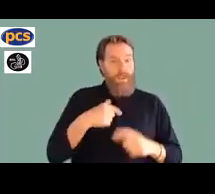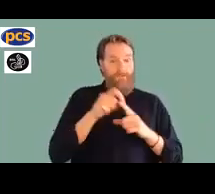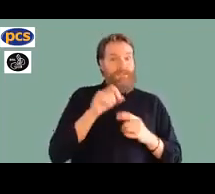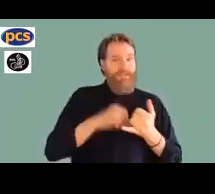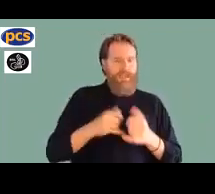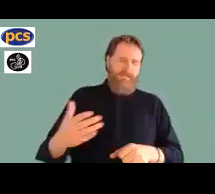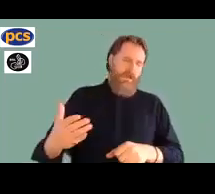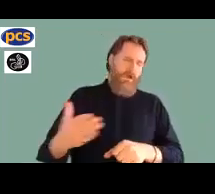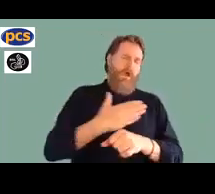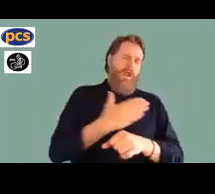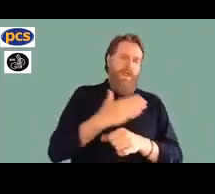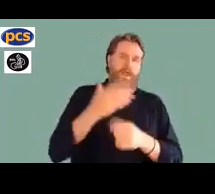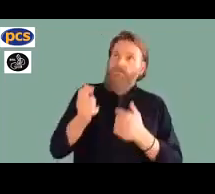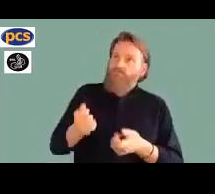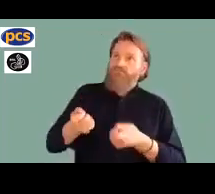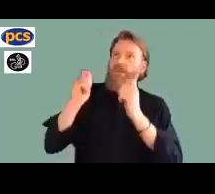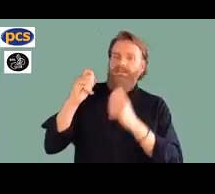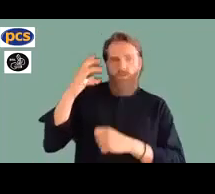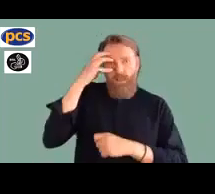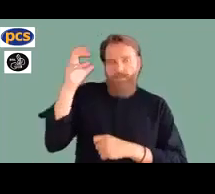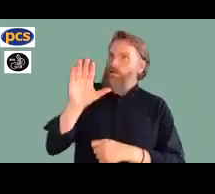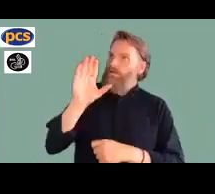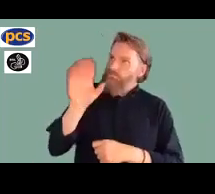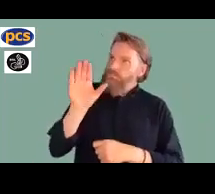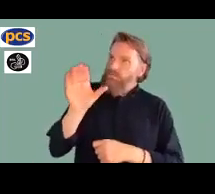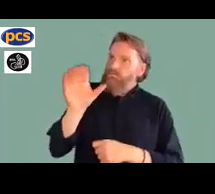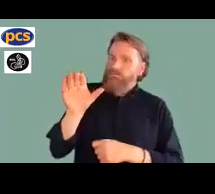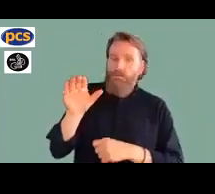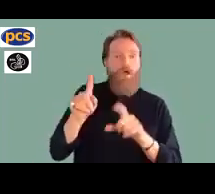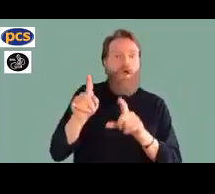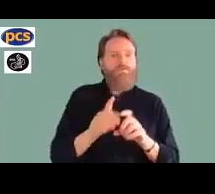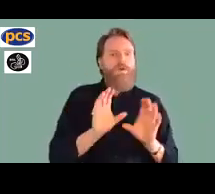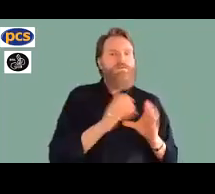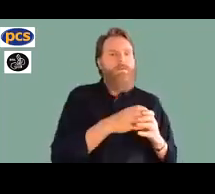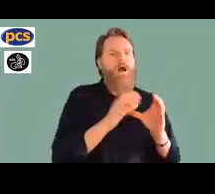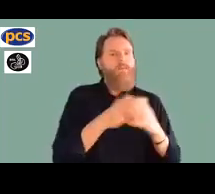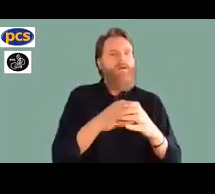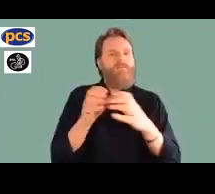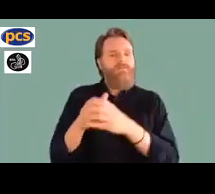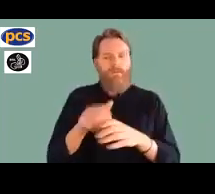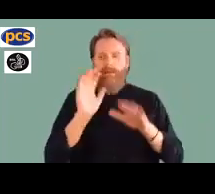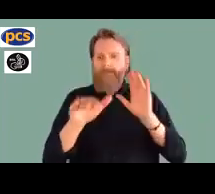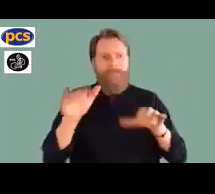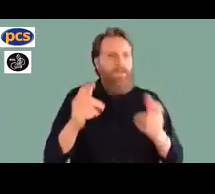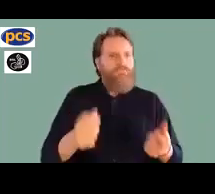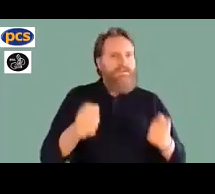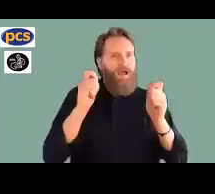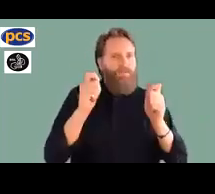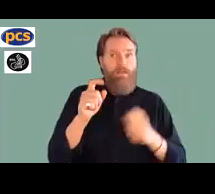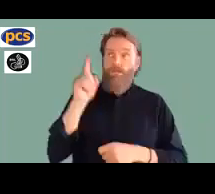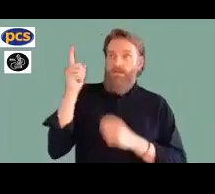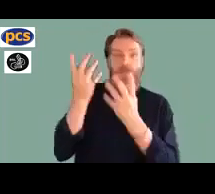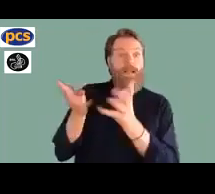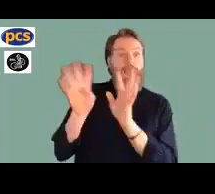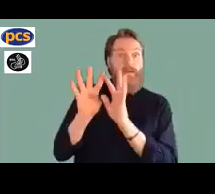and I know that our negotiators have been raising in departments, and it's been pretty difficult to get the Cabinet Office, I think,